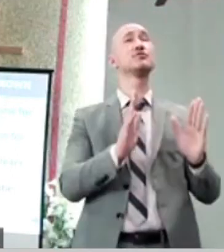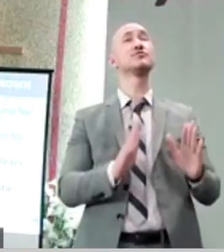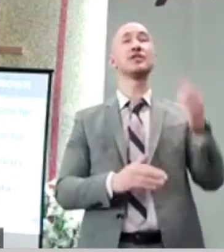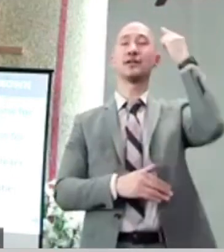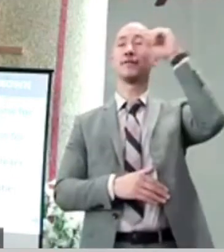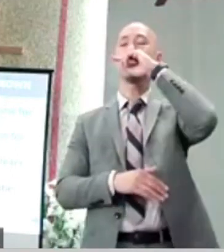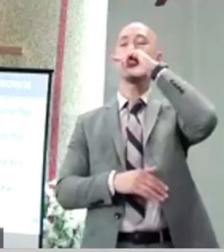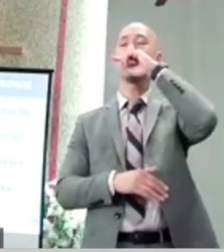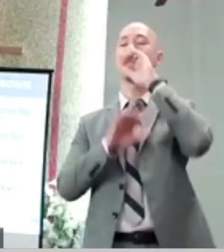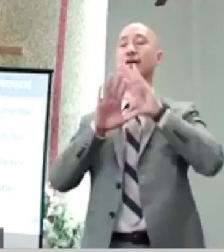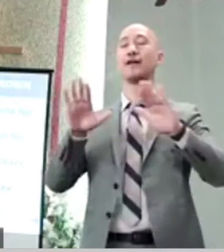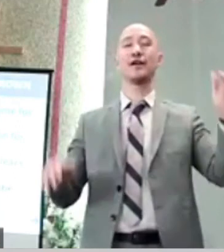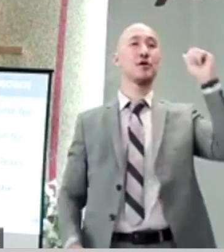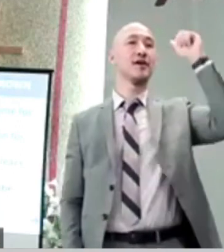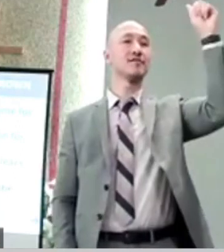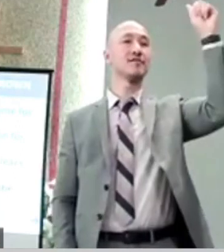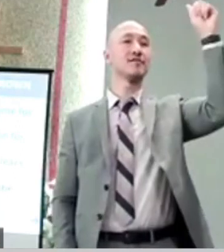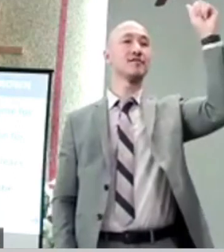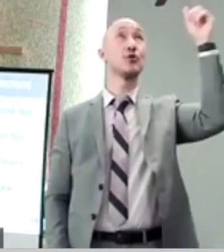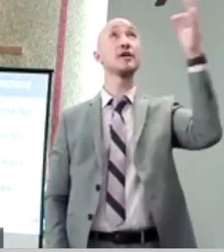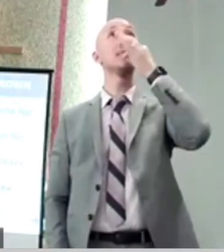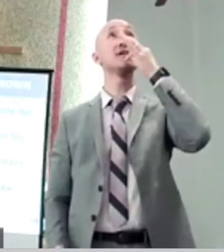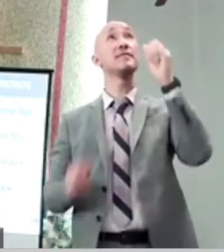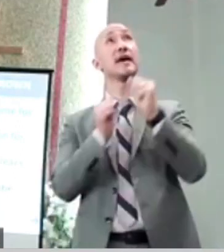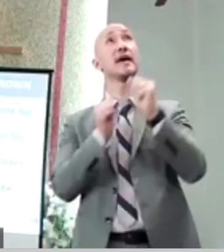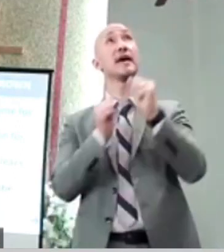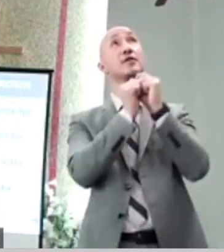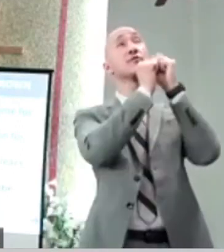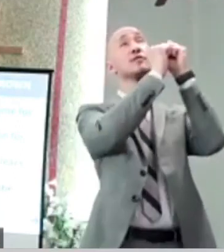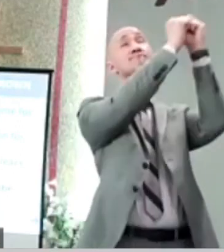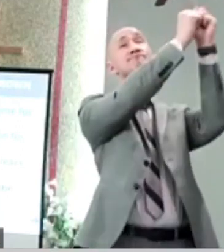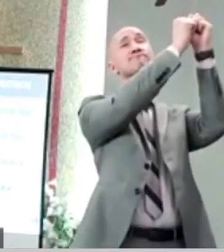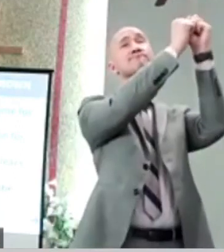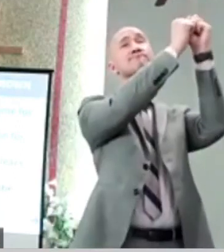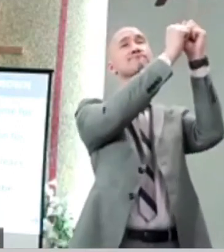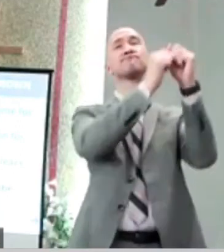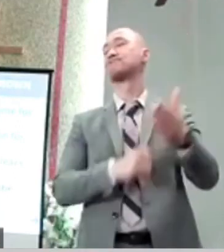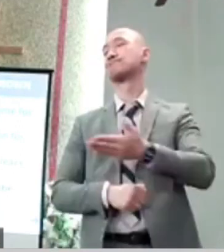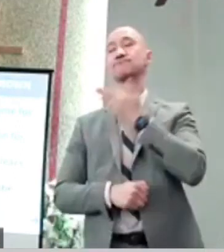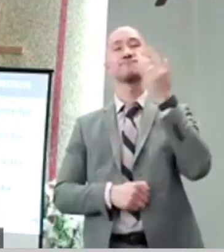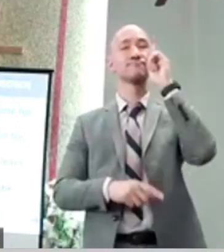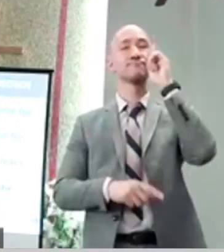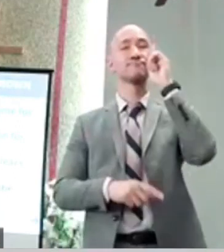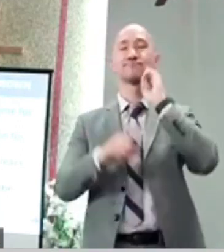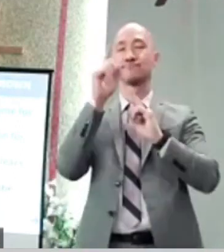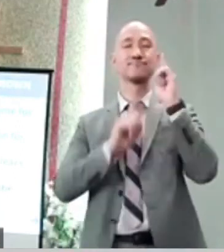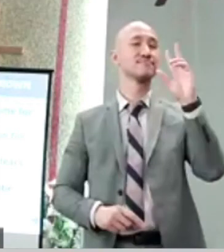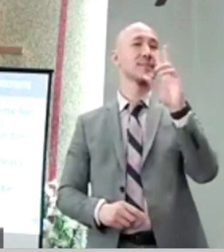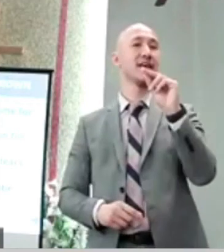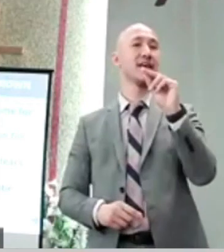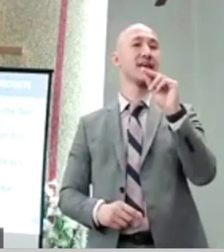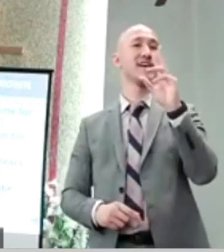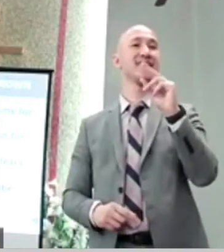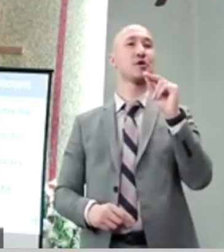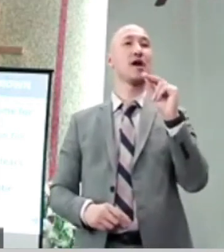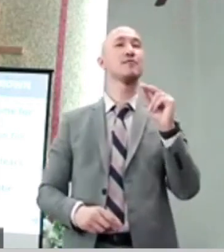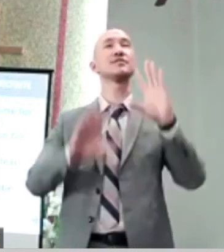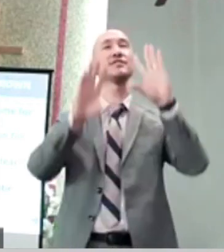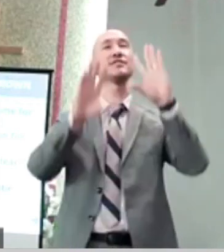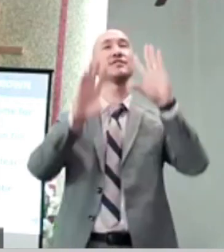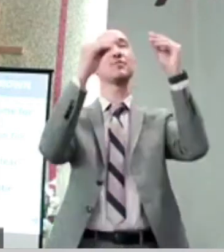his children in the air. I'll join him in that land where tears no sorrow can be found.